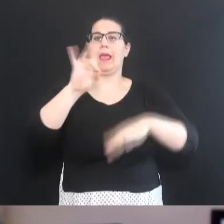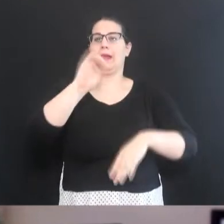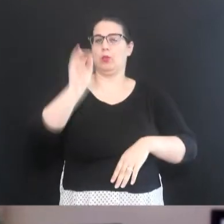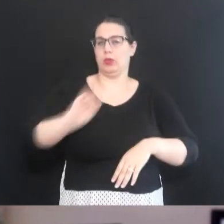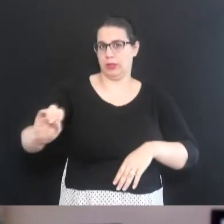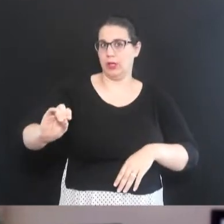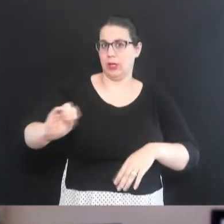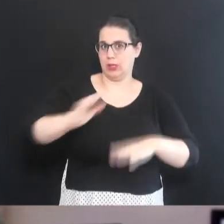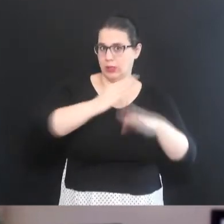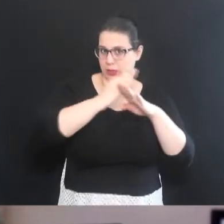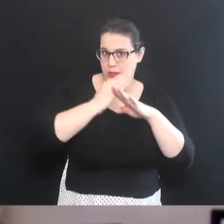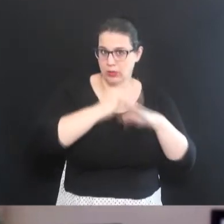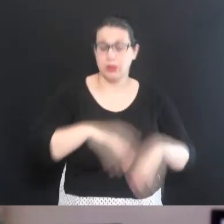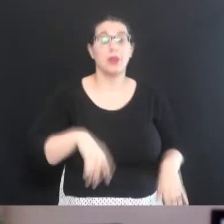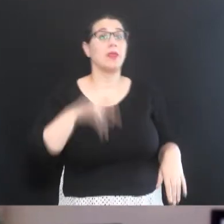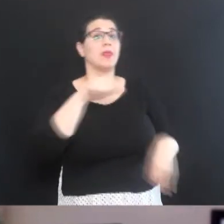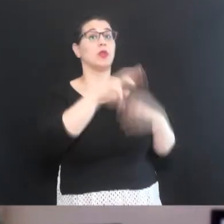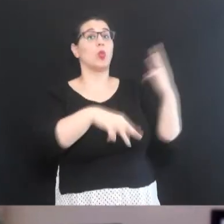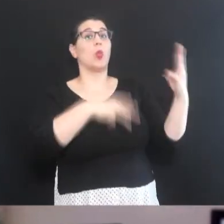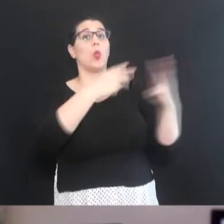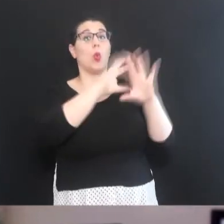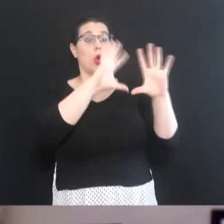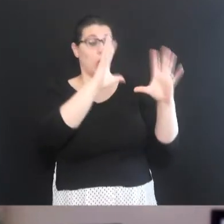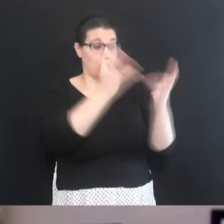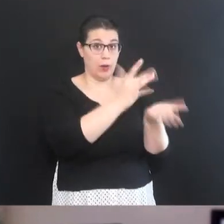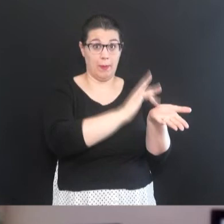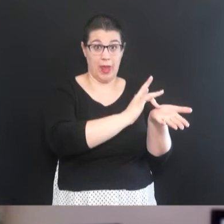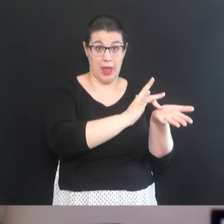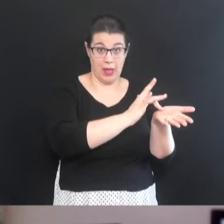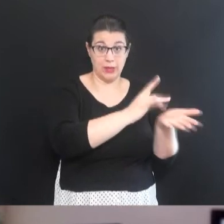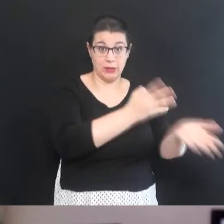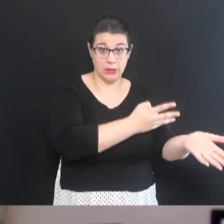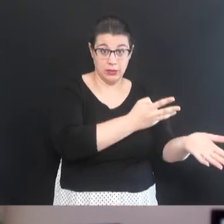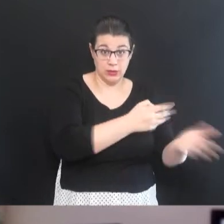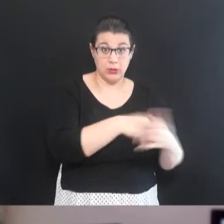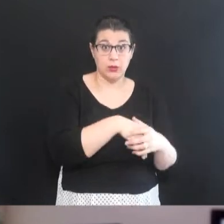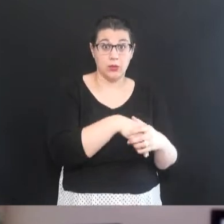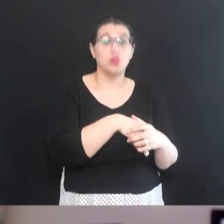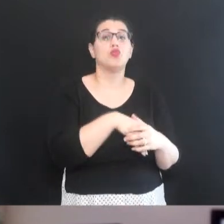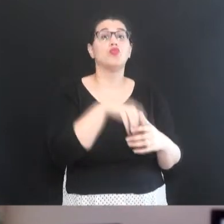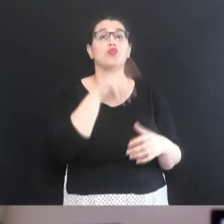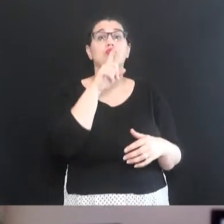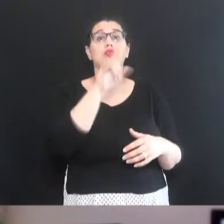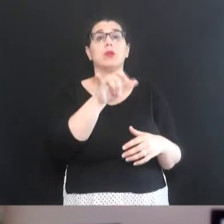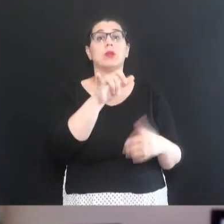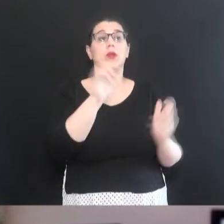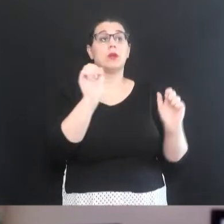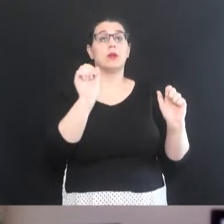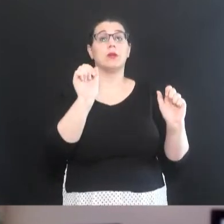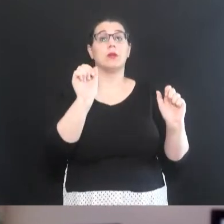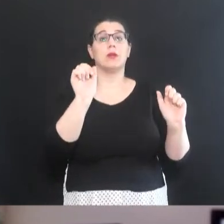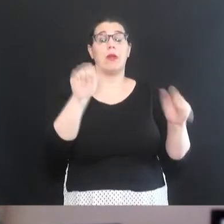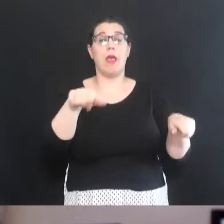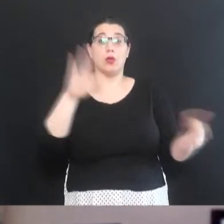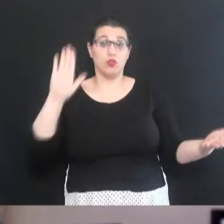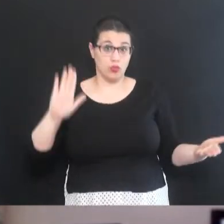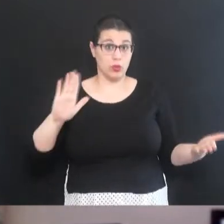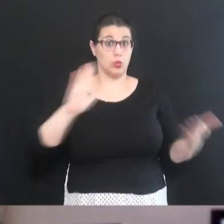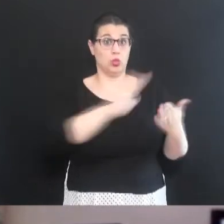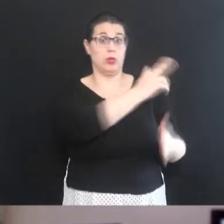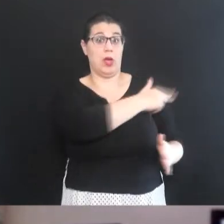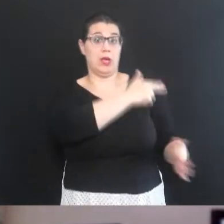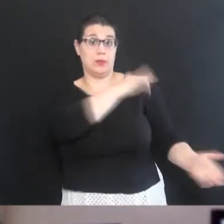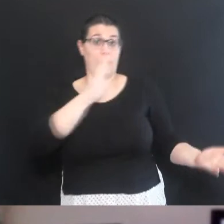pills a day for 5 days, I believe, has an ability to reduce the risk of hospitalization in the